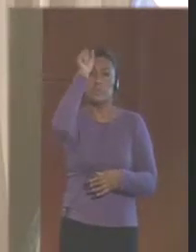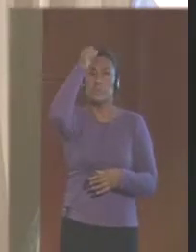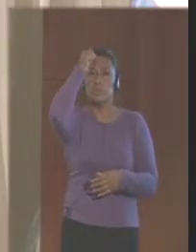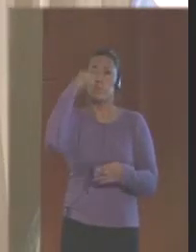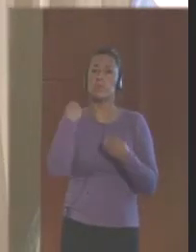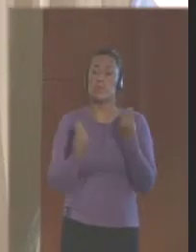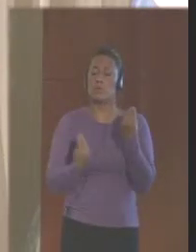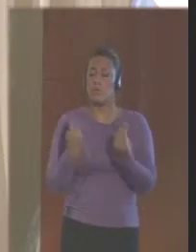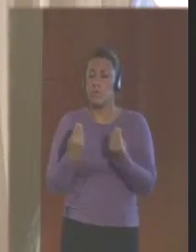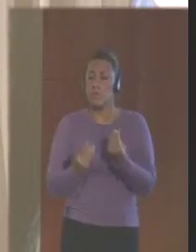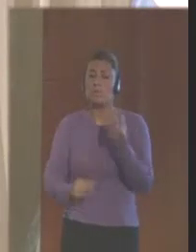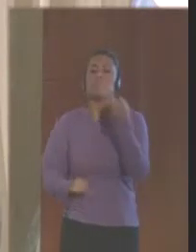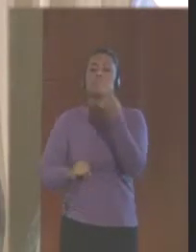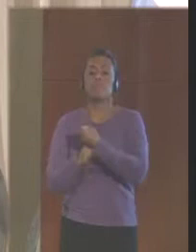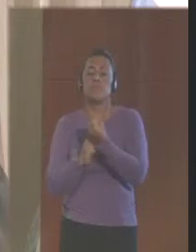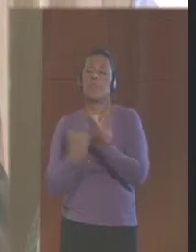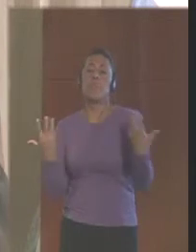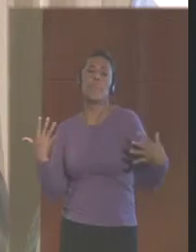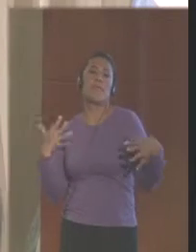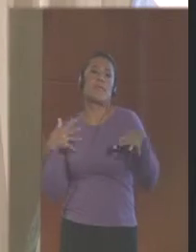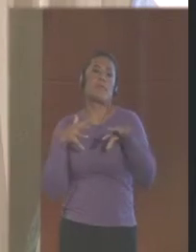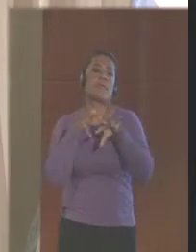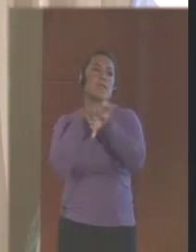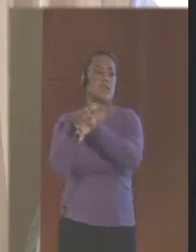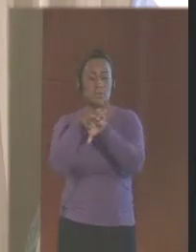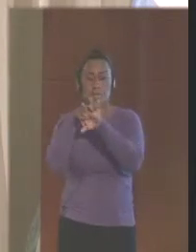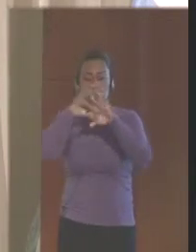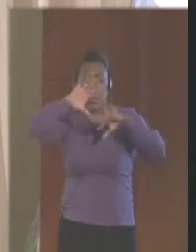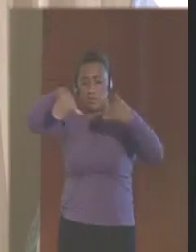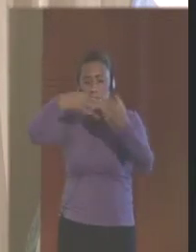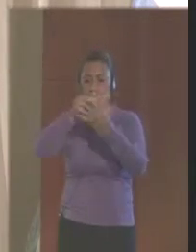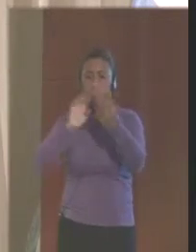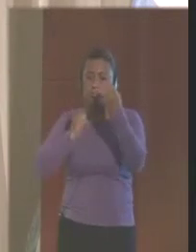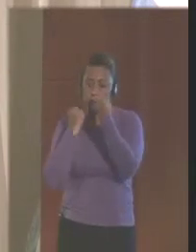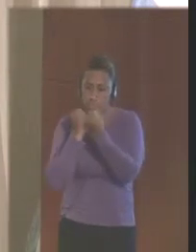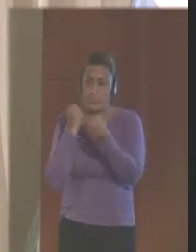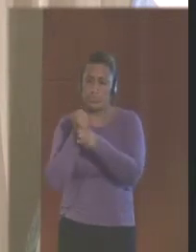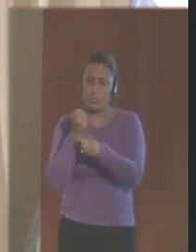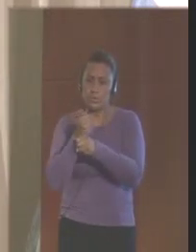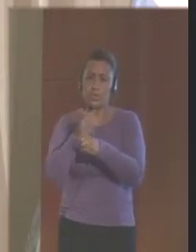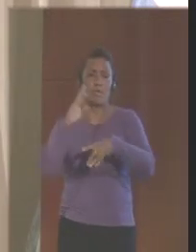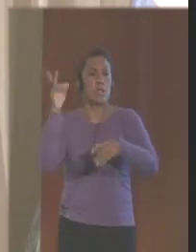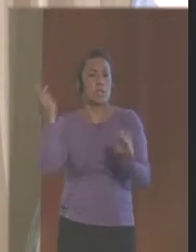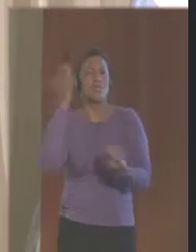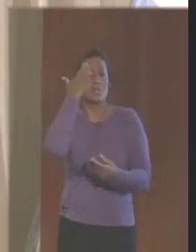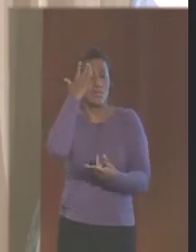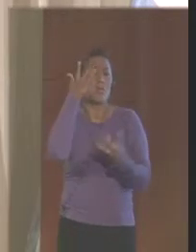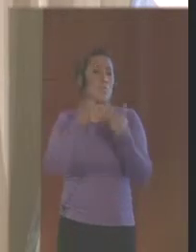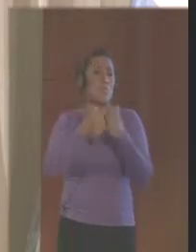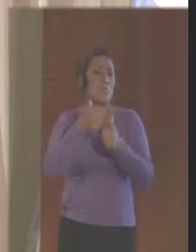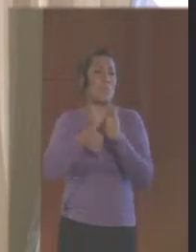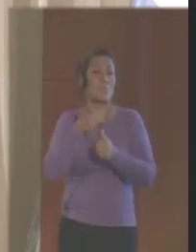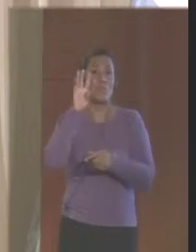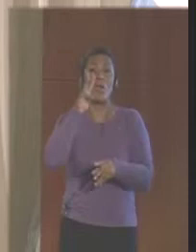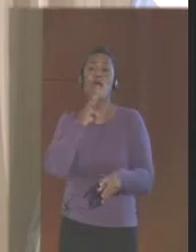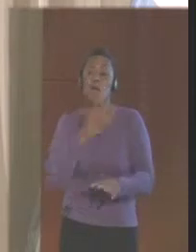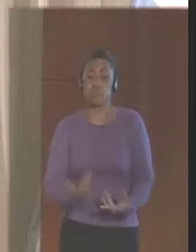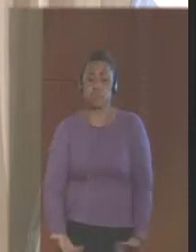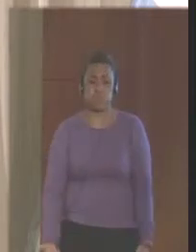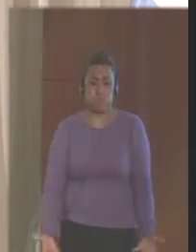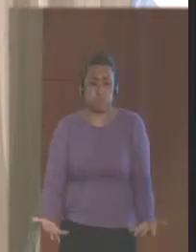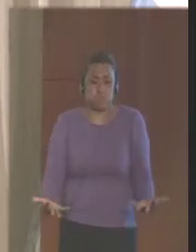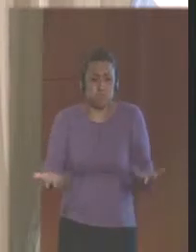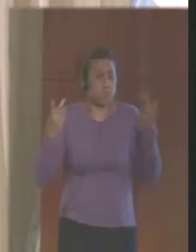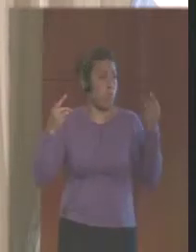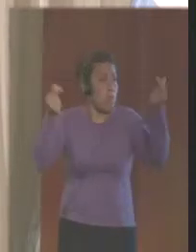the perennial problem of flash flooding. The government of Trinidad and Tobago has adopted a national